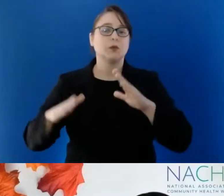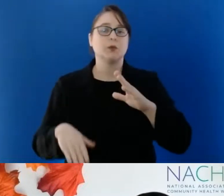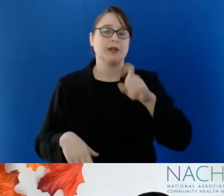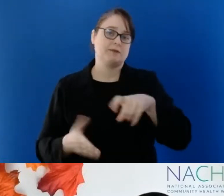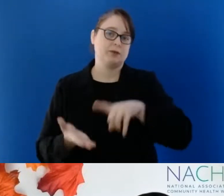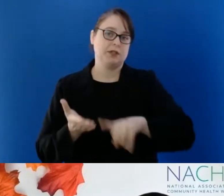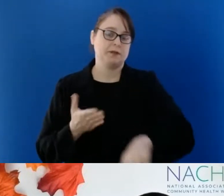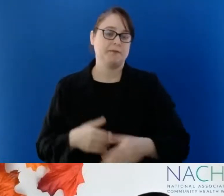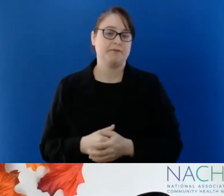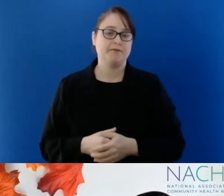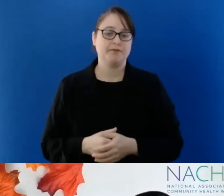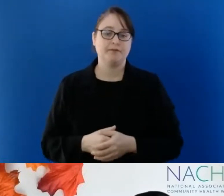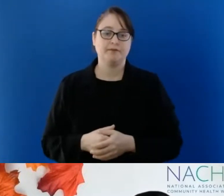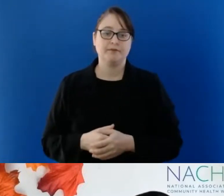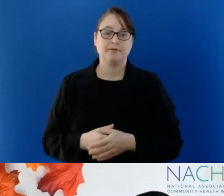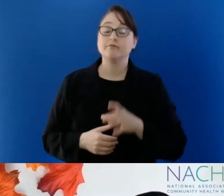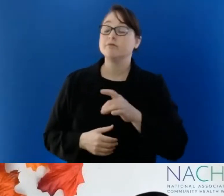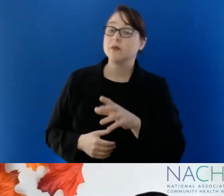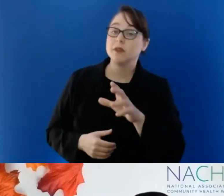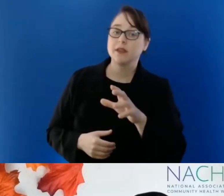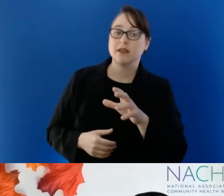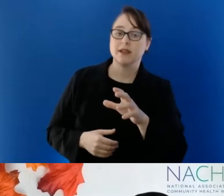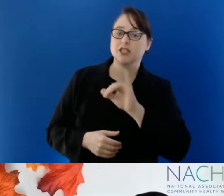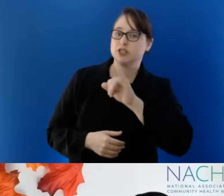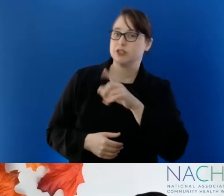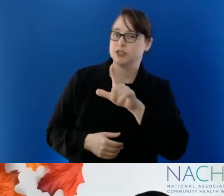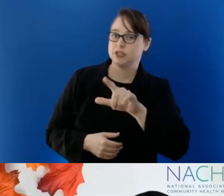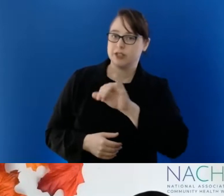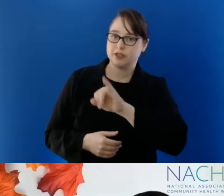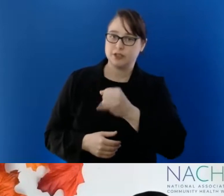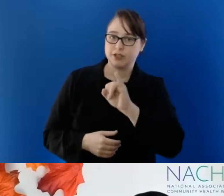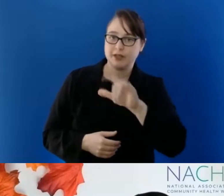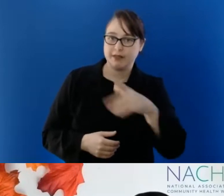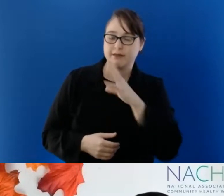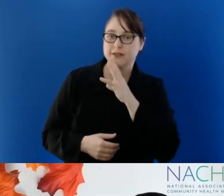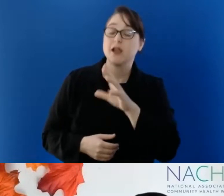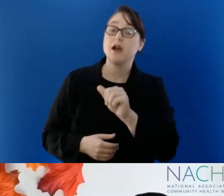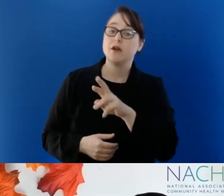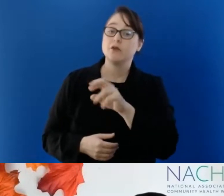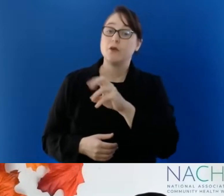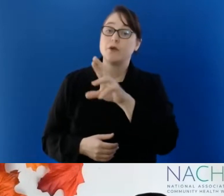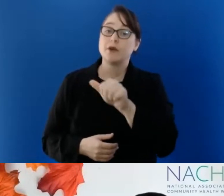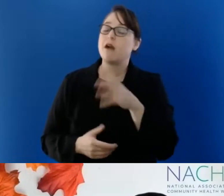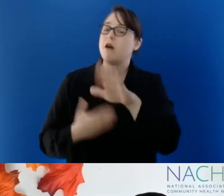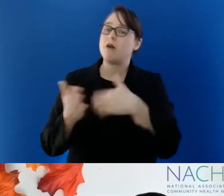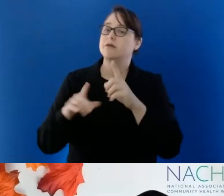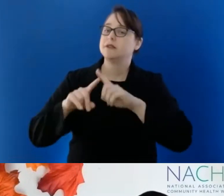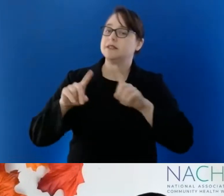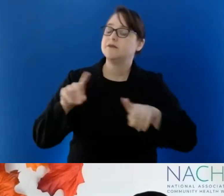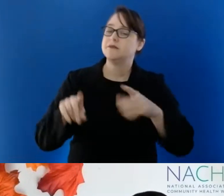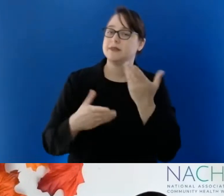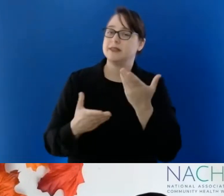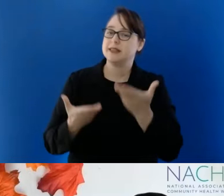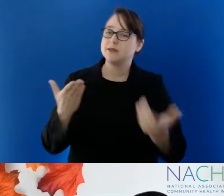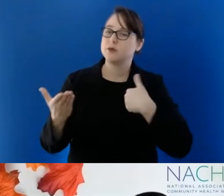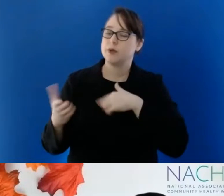Yeah, Aurora, I just wanted to reiterate, like all of the different things that we're doing in outreach, is just make it part of your toolkit, make it